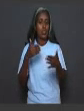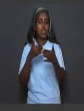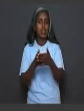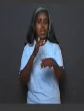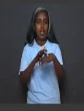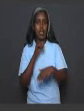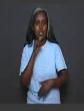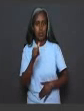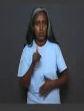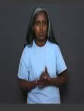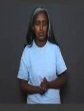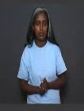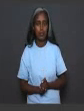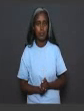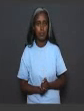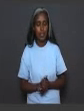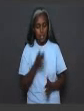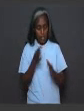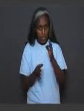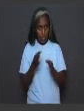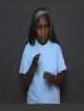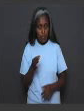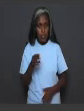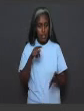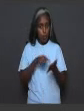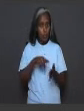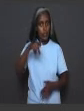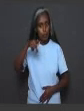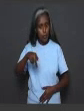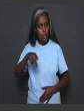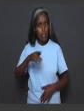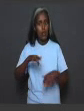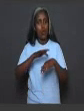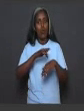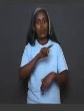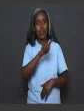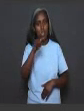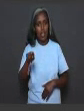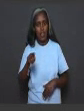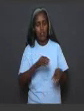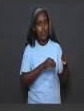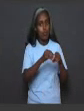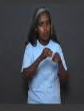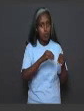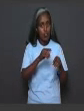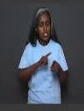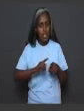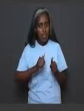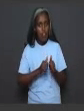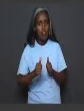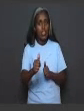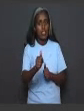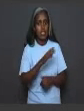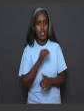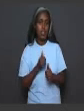asymptotes. If a point P on a curve moves farther and farther